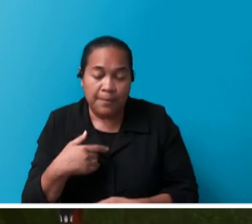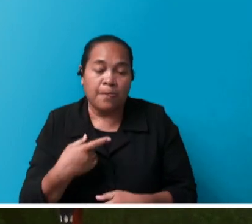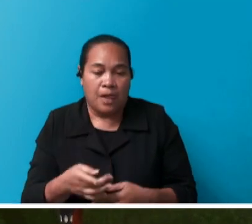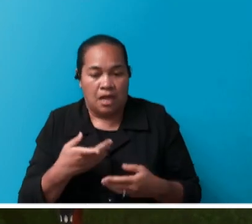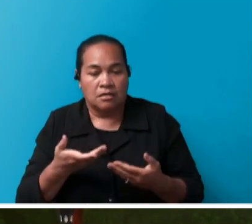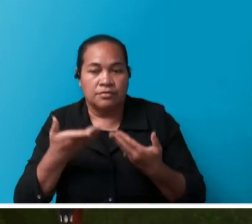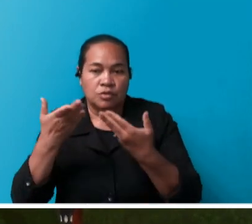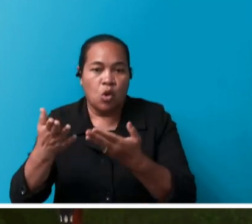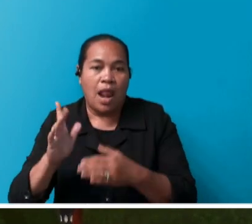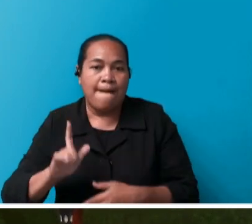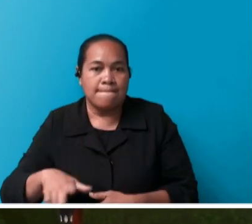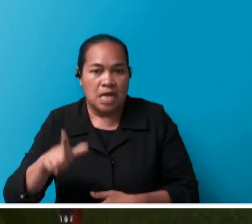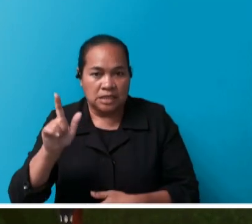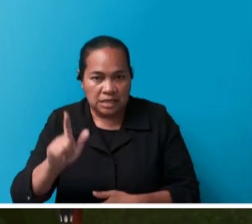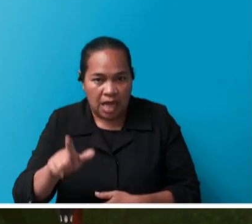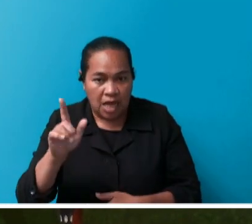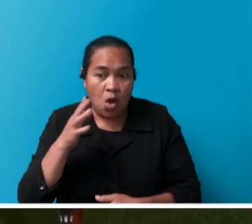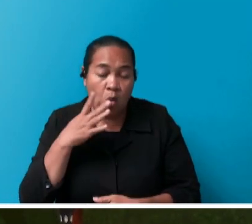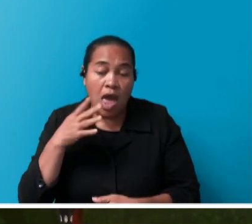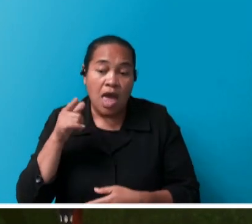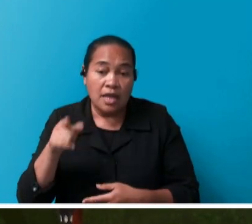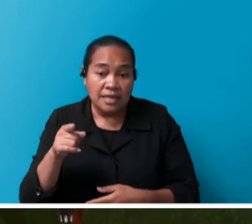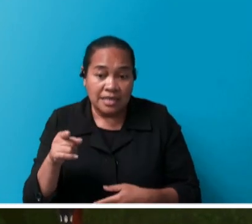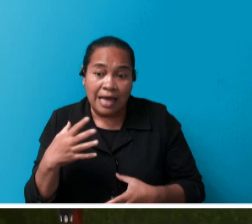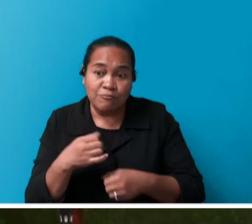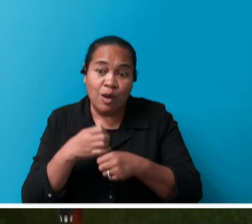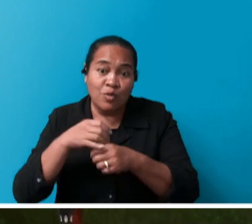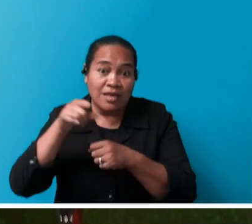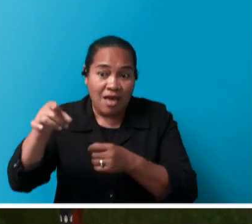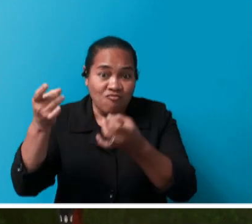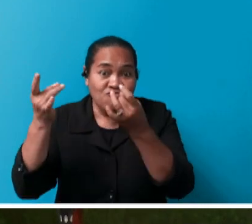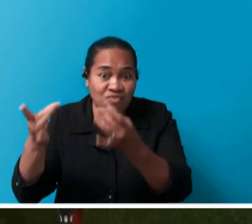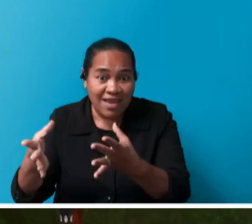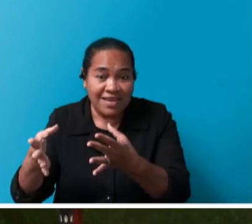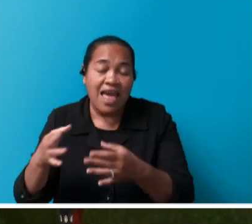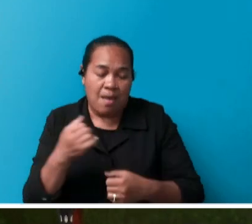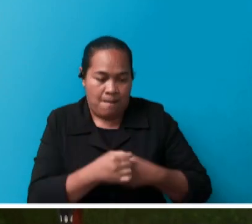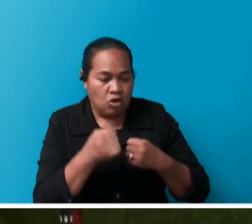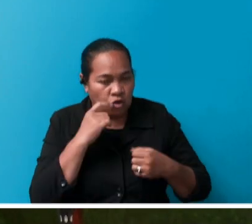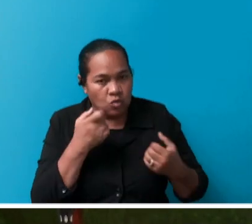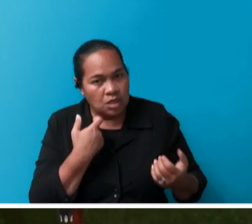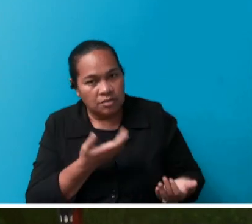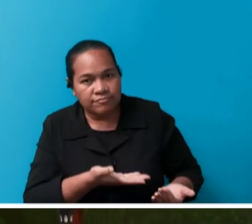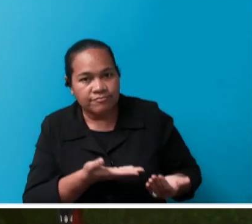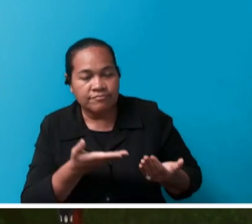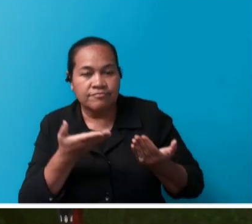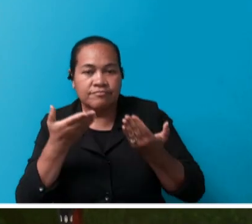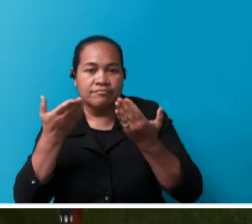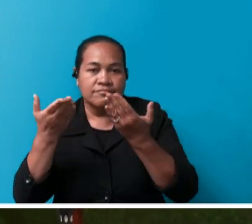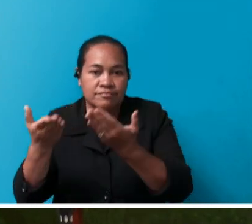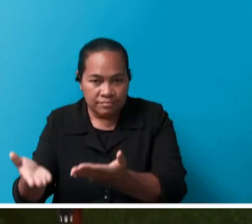Lambas Hospital. Once the electrical upgrade work for Lambas Hospital has been completed,